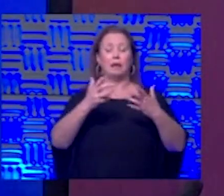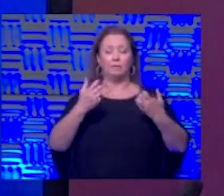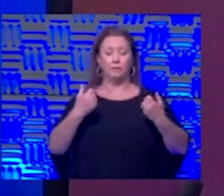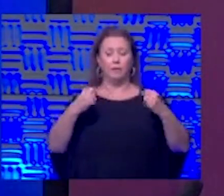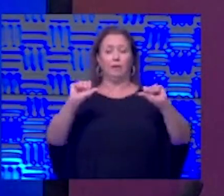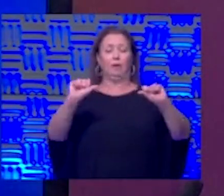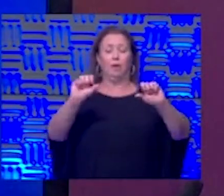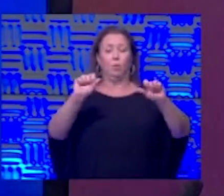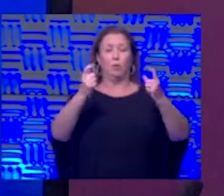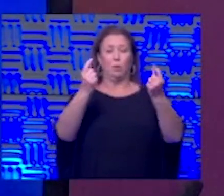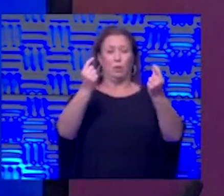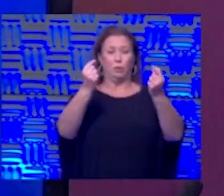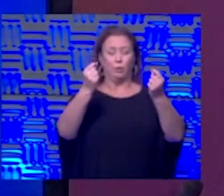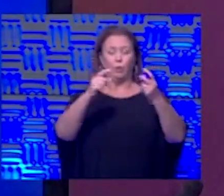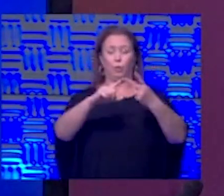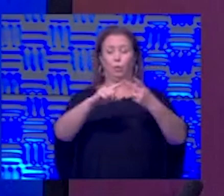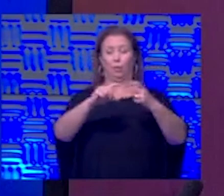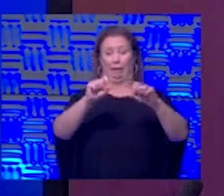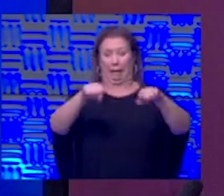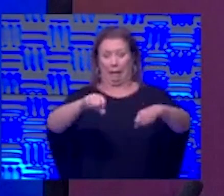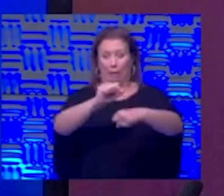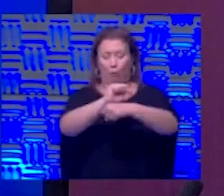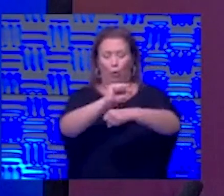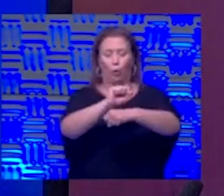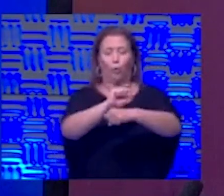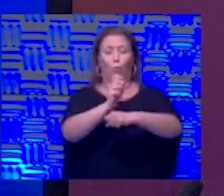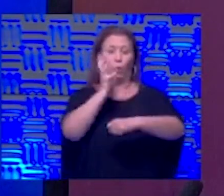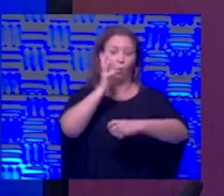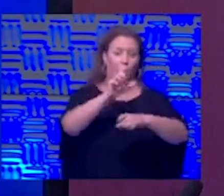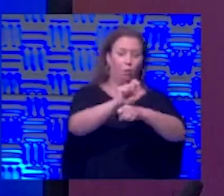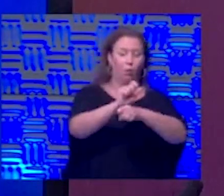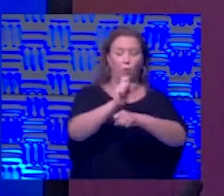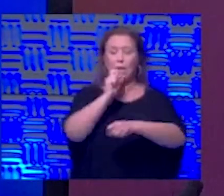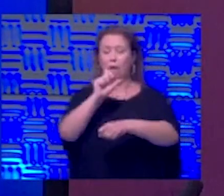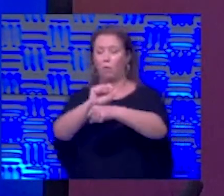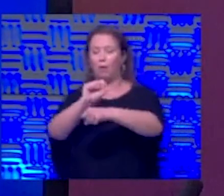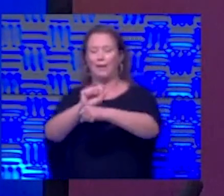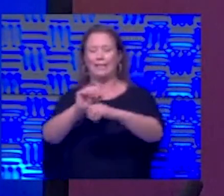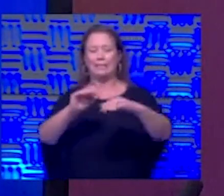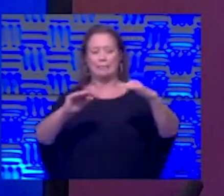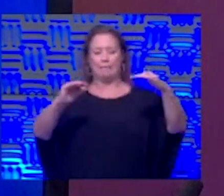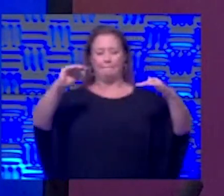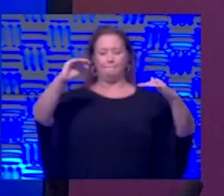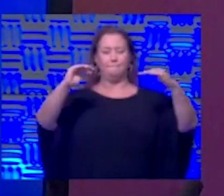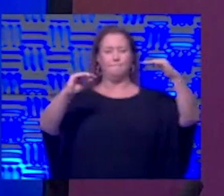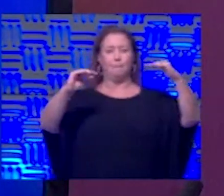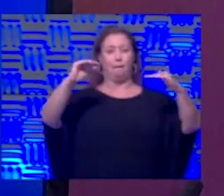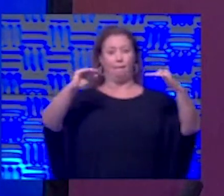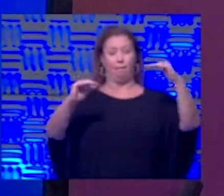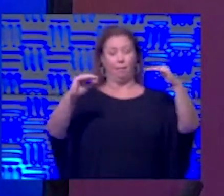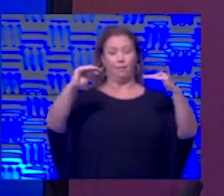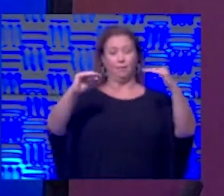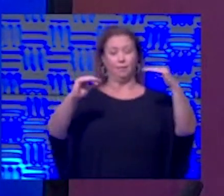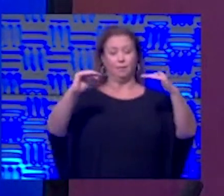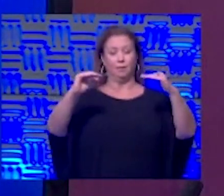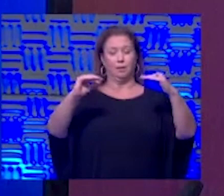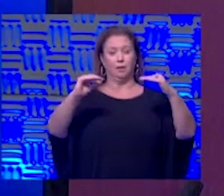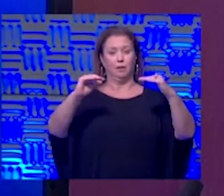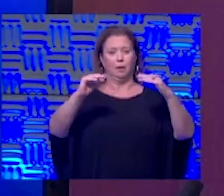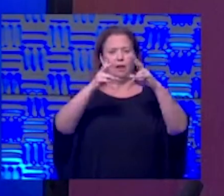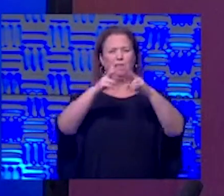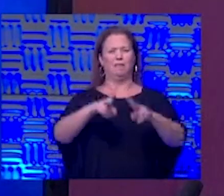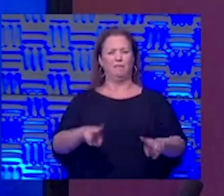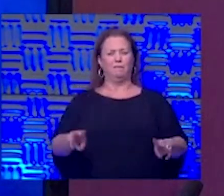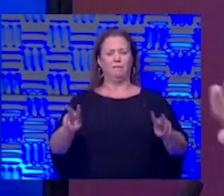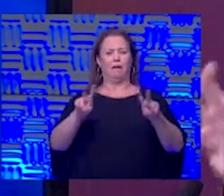What can we be doing? What might work? And it's that balance of what's the value